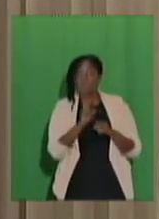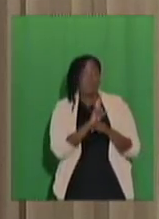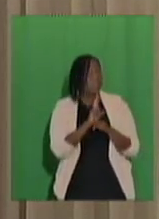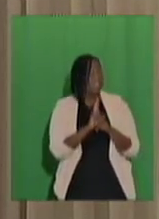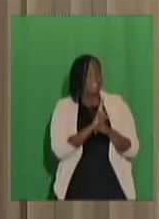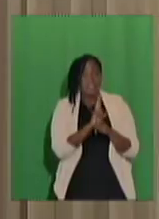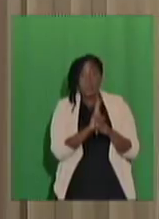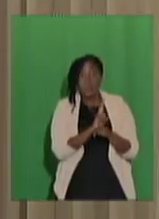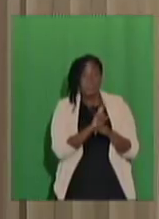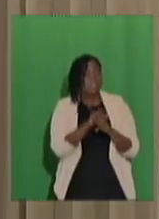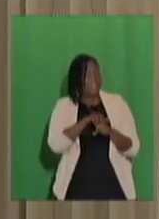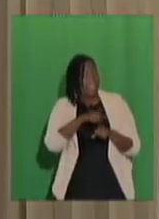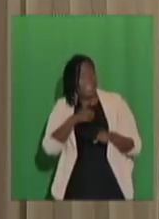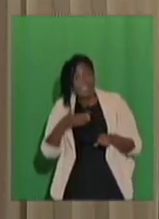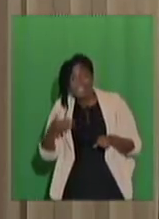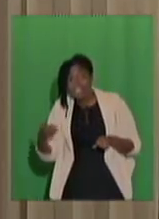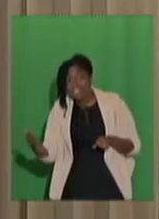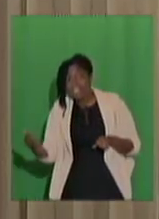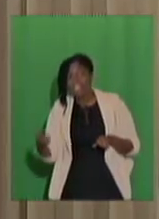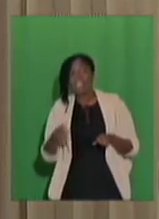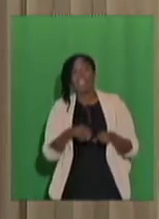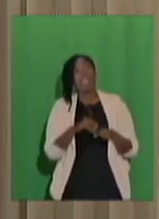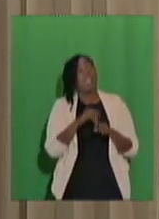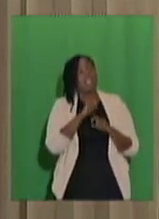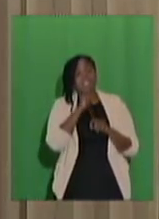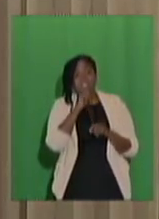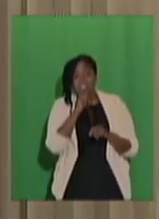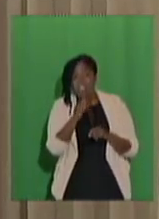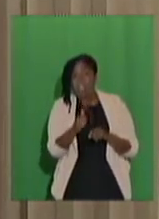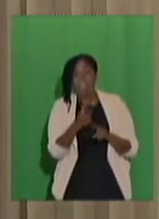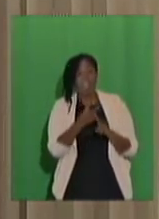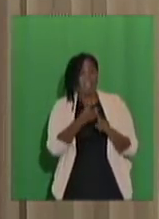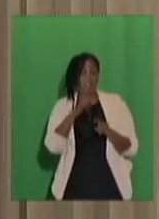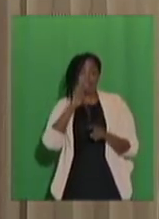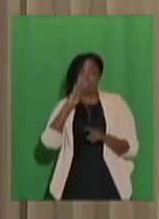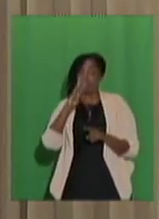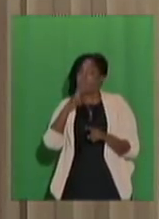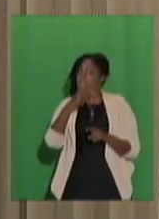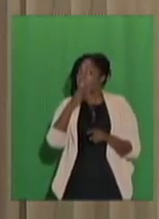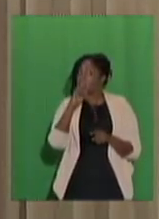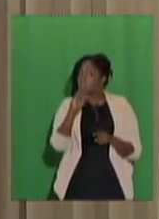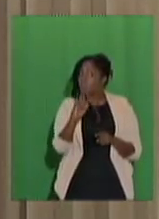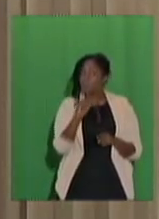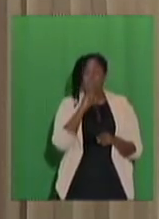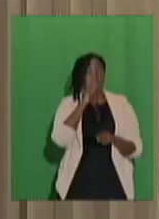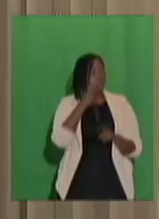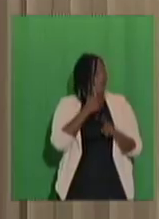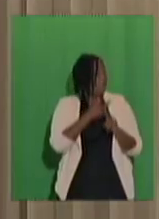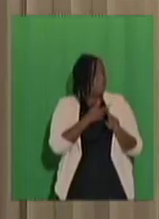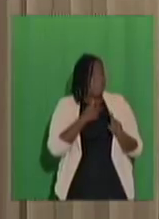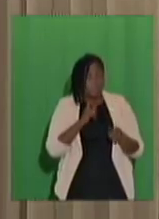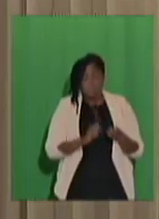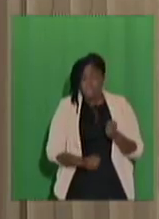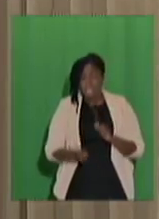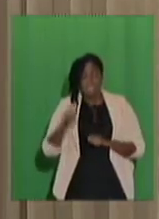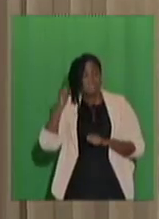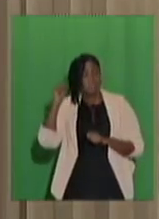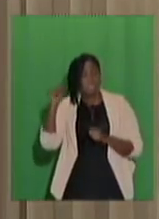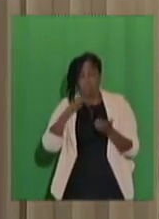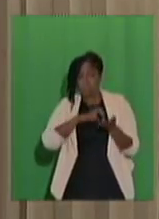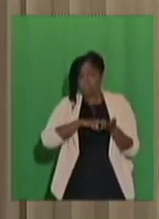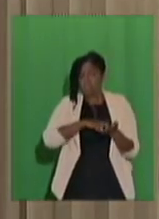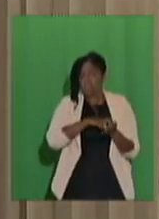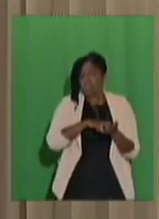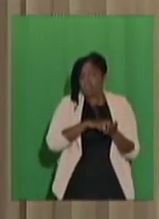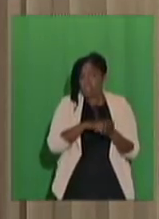that has not been approved by WHO or approved by the Trinidad and Tobago Drug Advisory Committee and the Honorable Minister